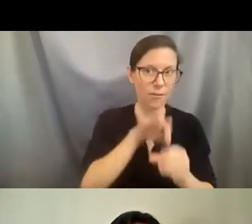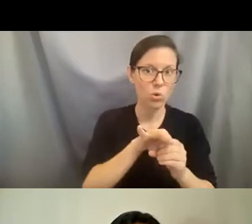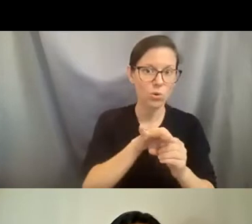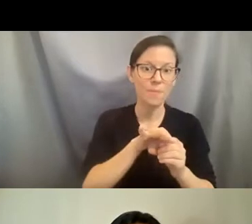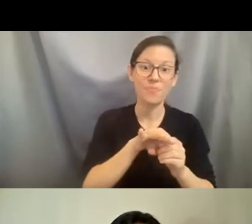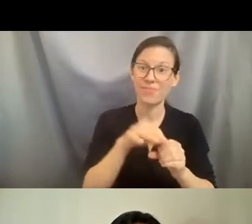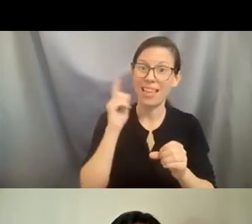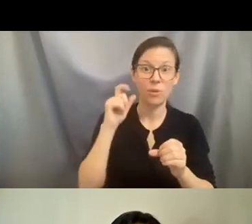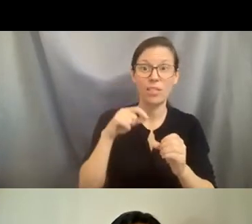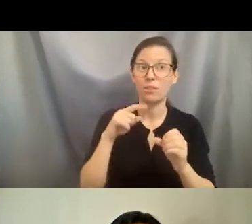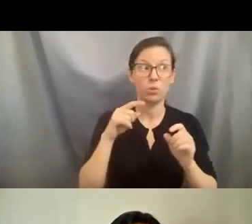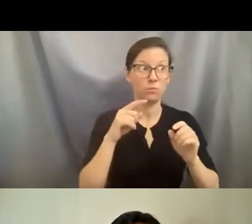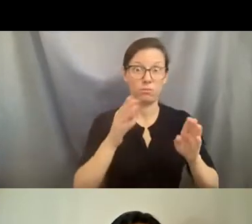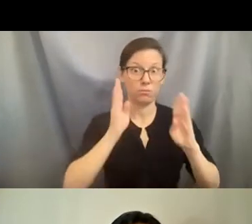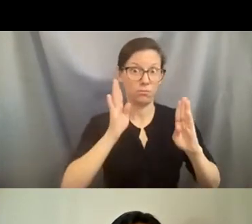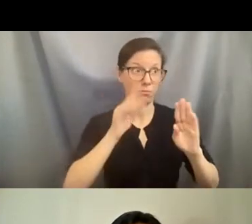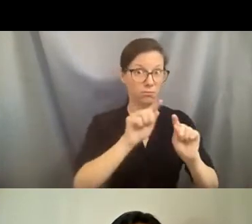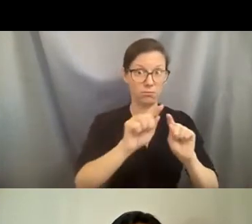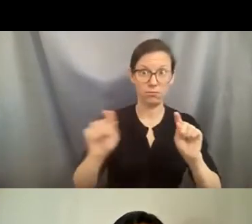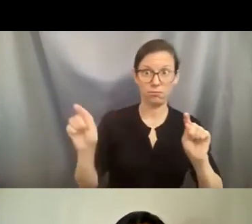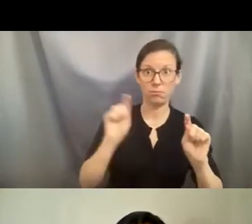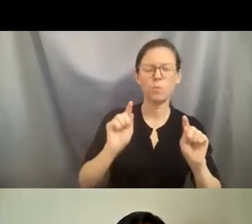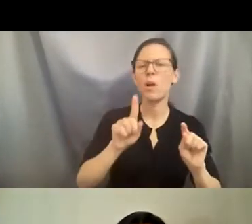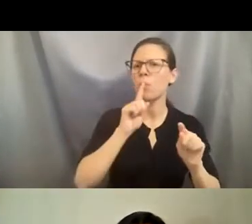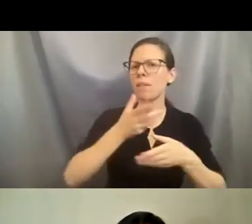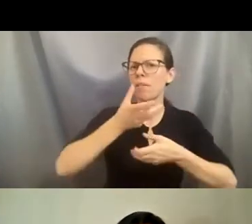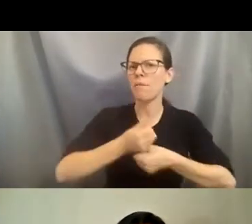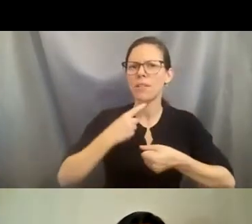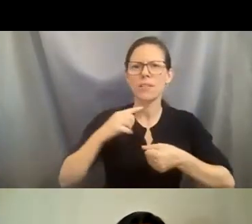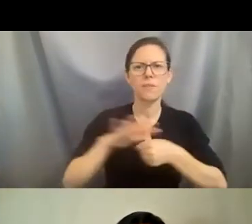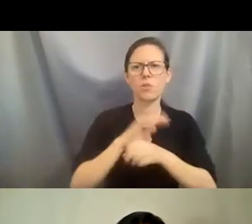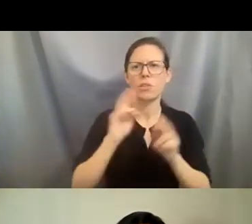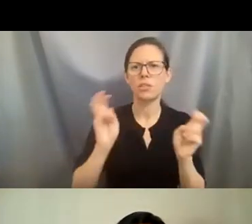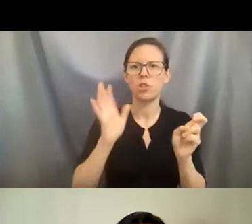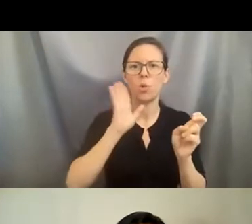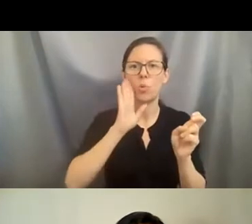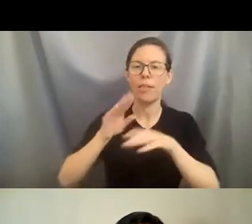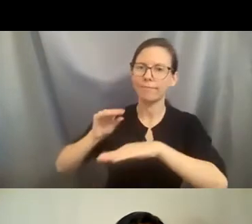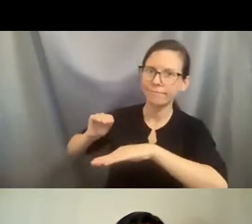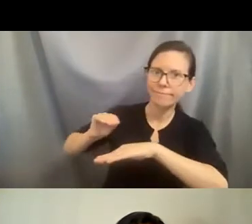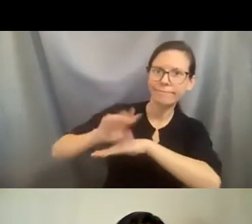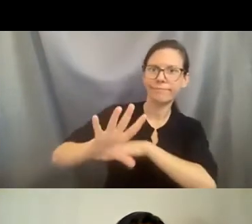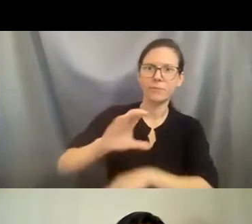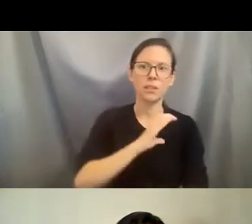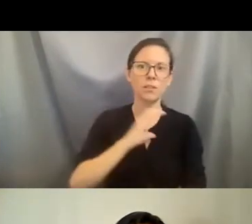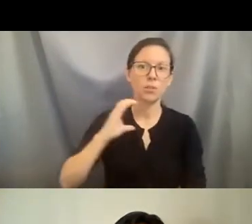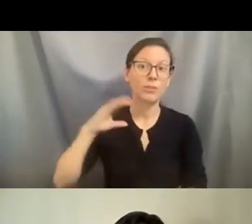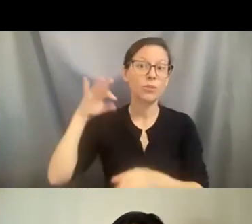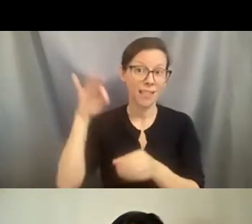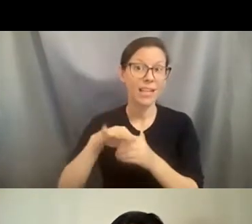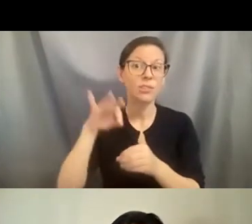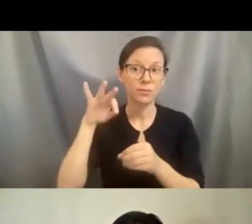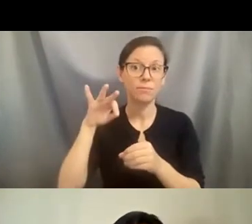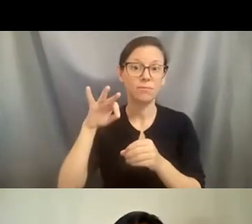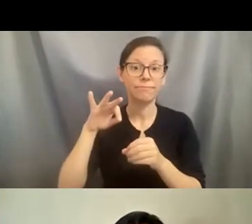take note. I'm pretty confident this whole issue is going to reshape the congressional elections.